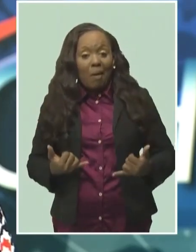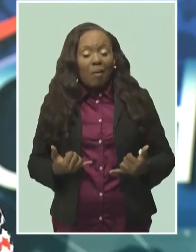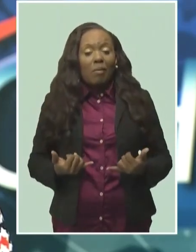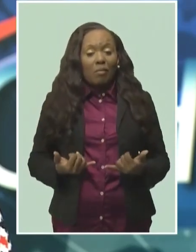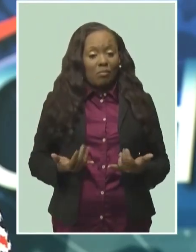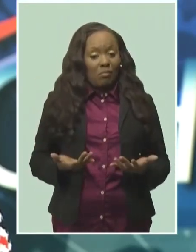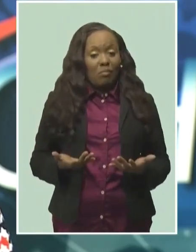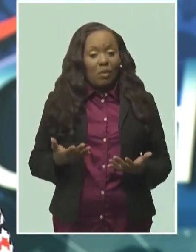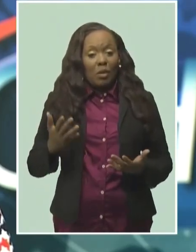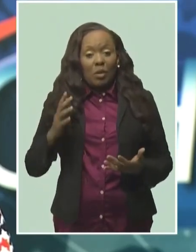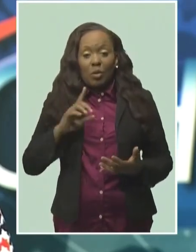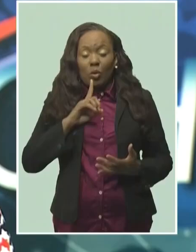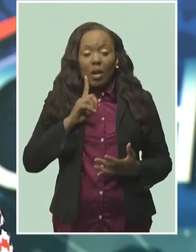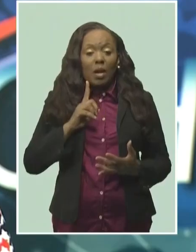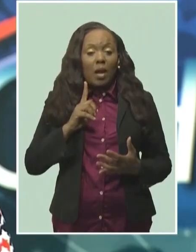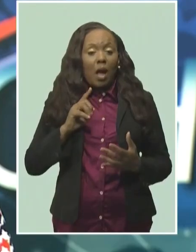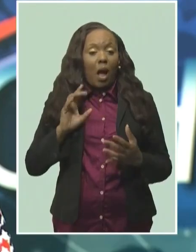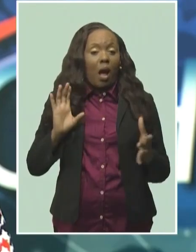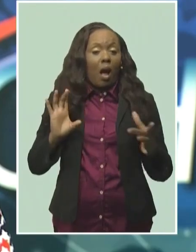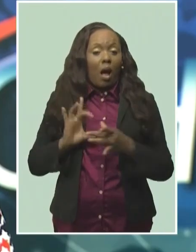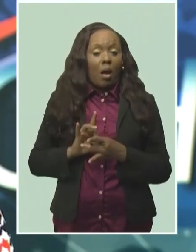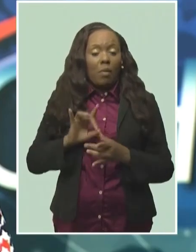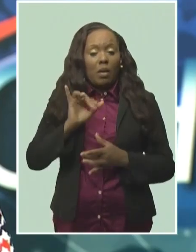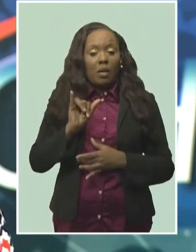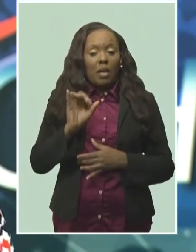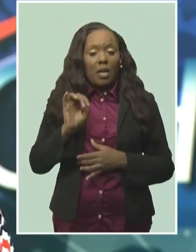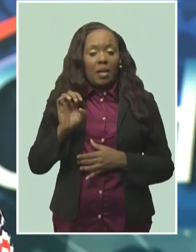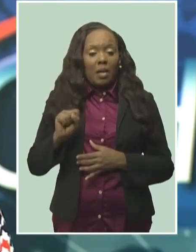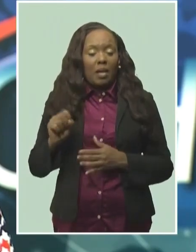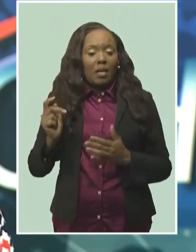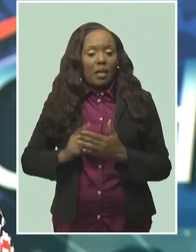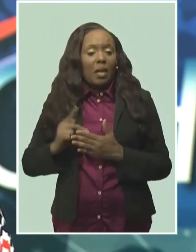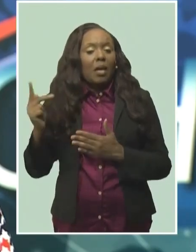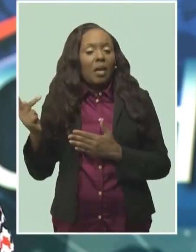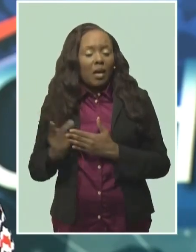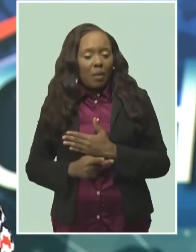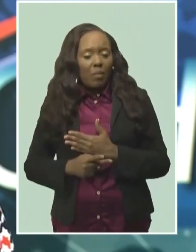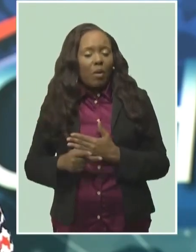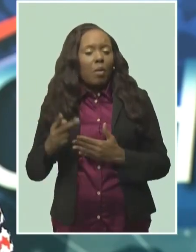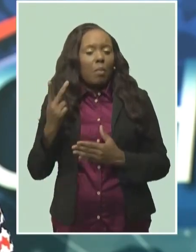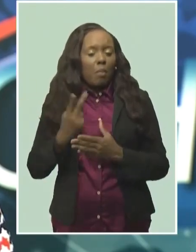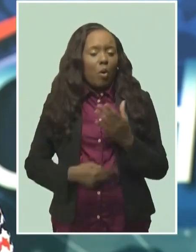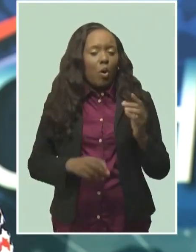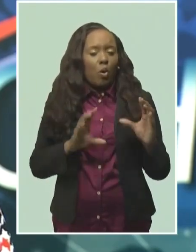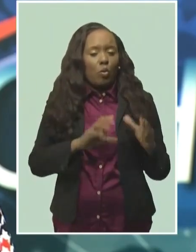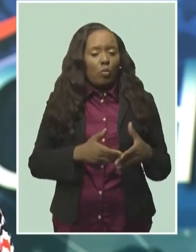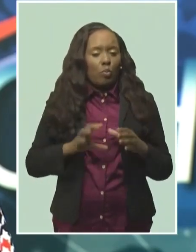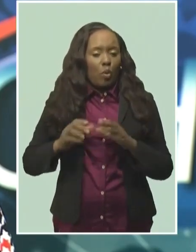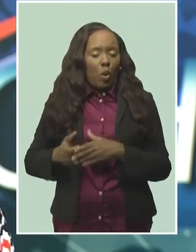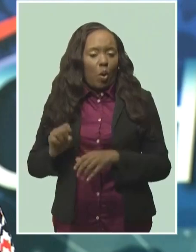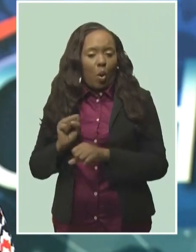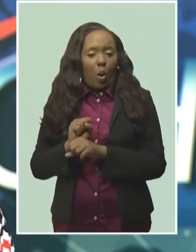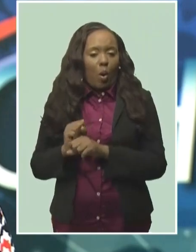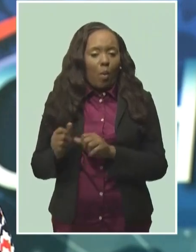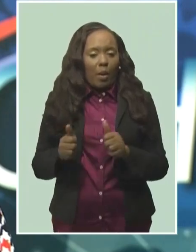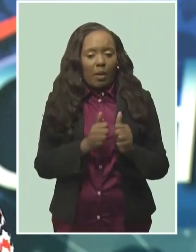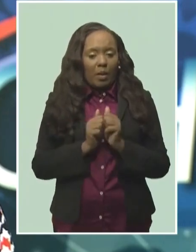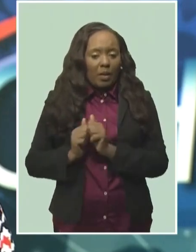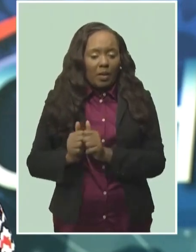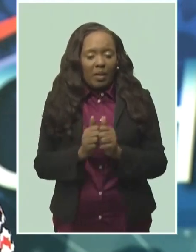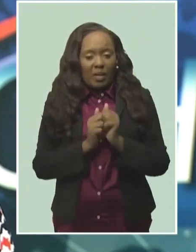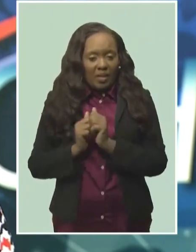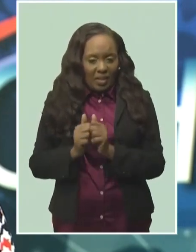this time around, is a collaboration between the Youth Entrepreneurship Scheme, or YES, and the Community Independence